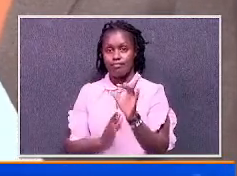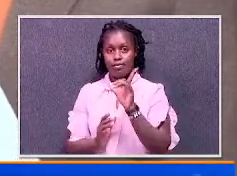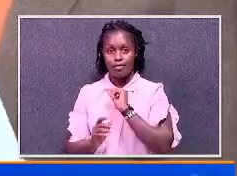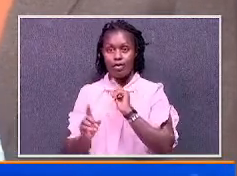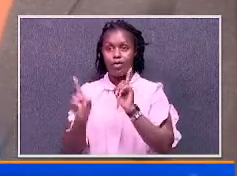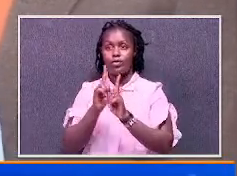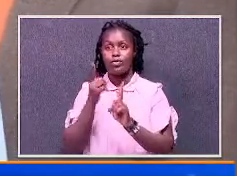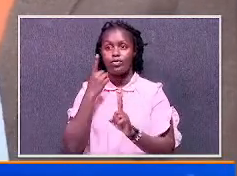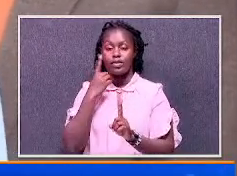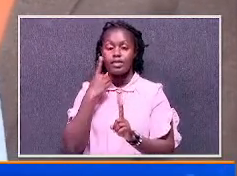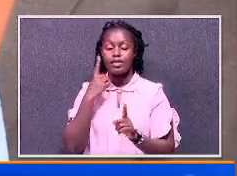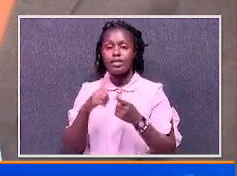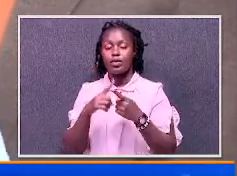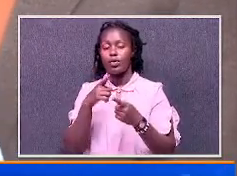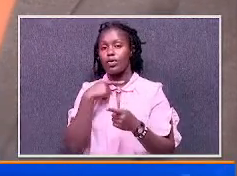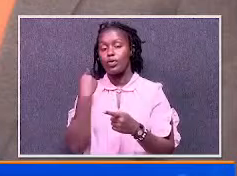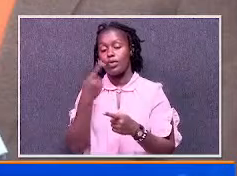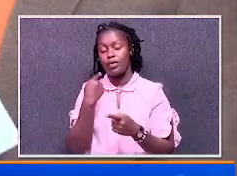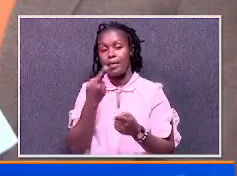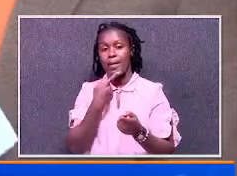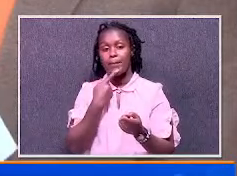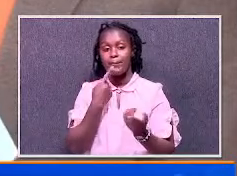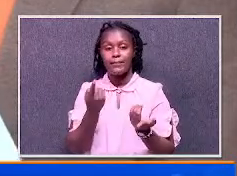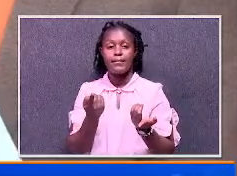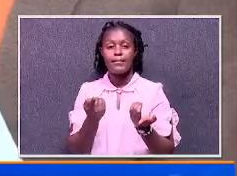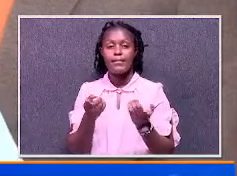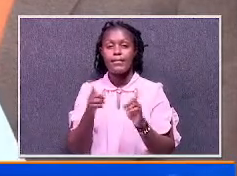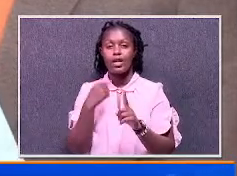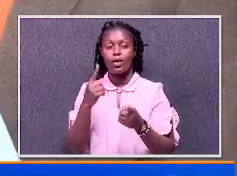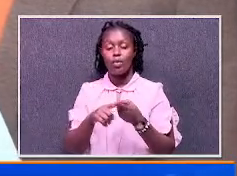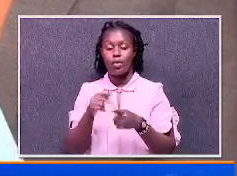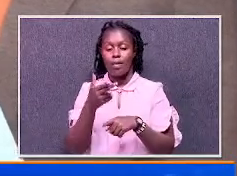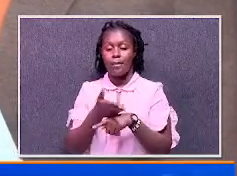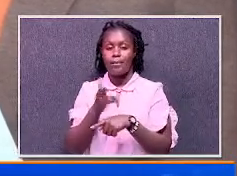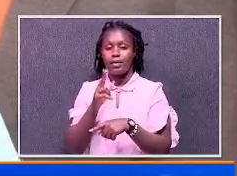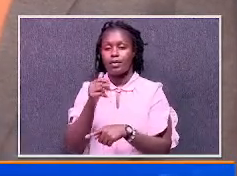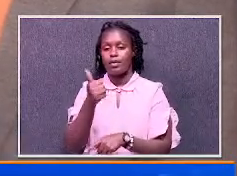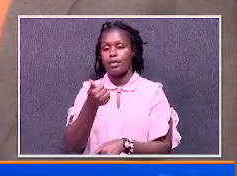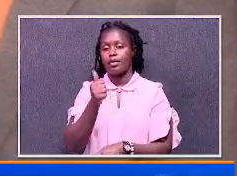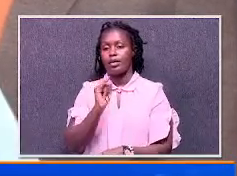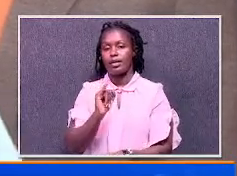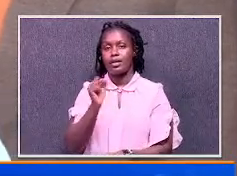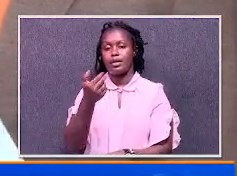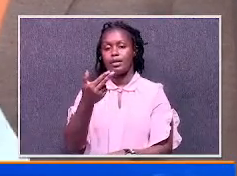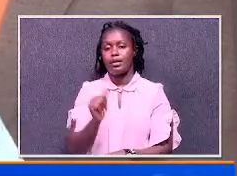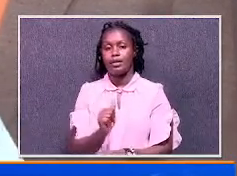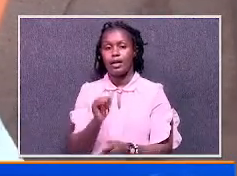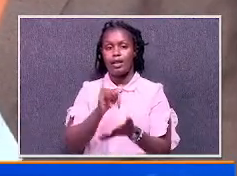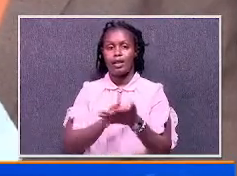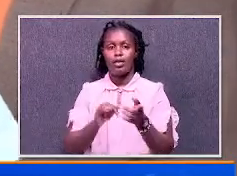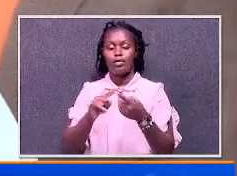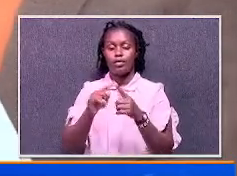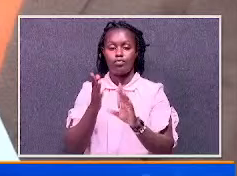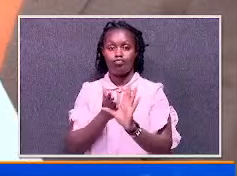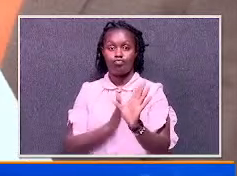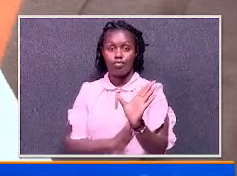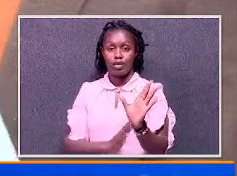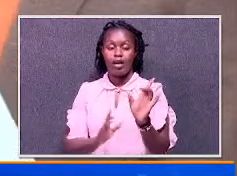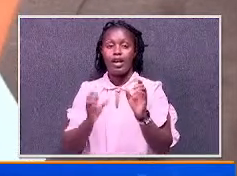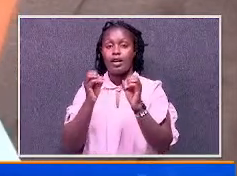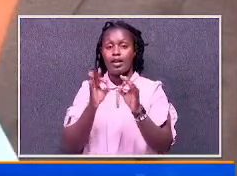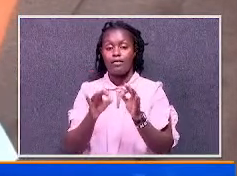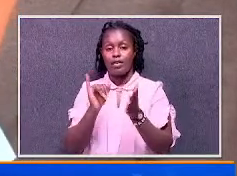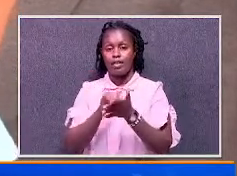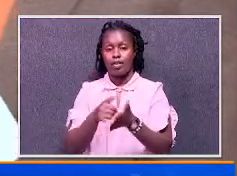Nyinyi mumeona huyu mama alipiga mtu risasi Aisha Juma, kesi yake wanatoa. Kama hiyo